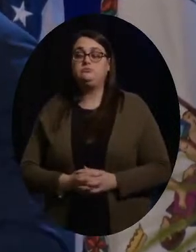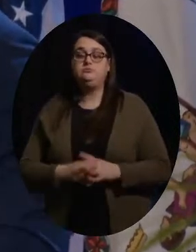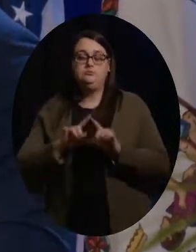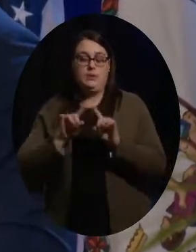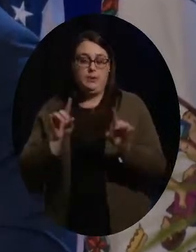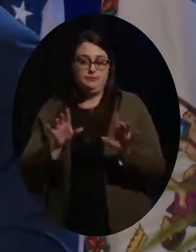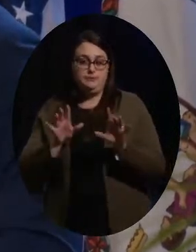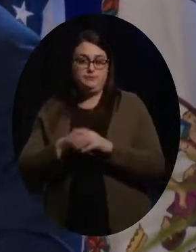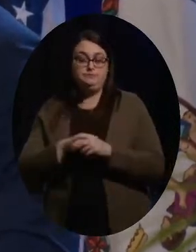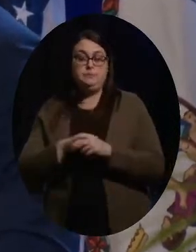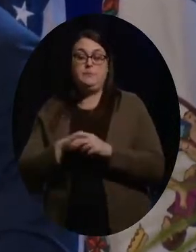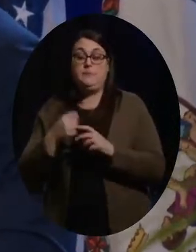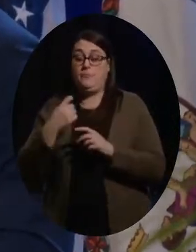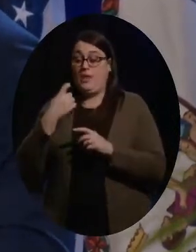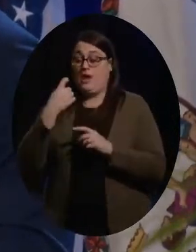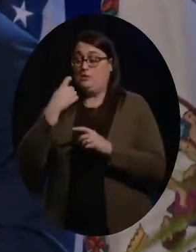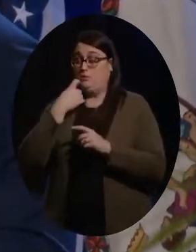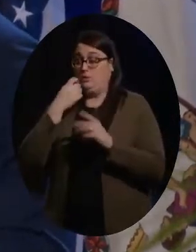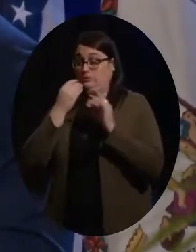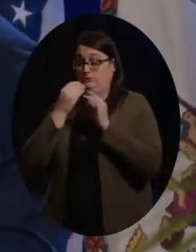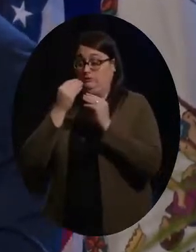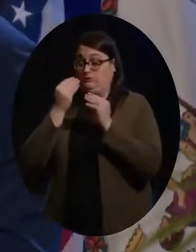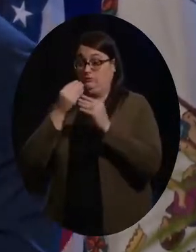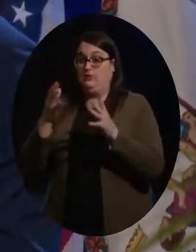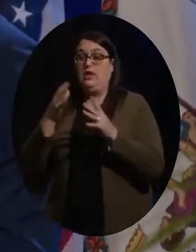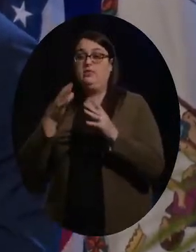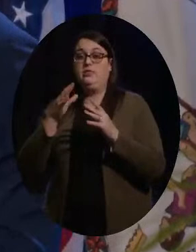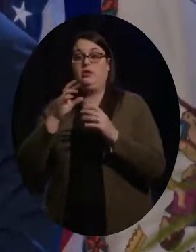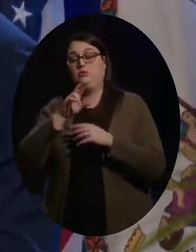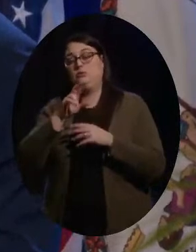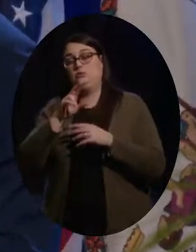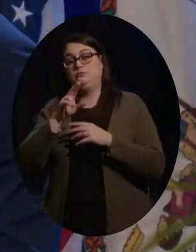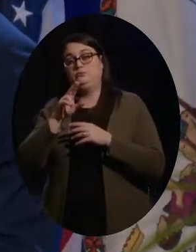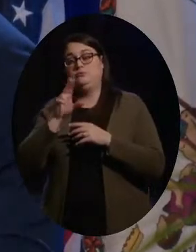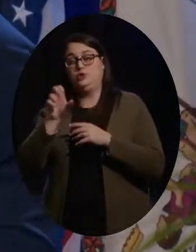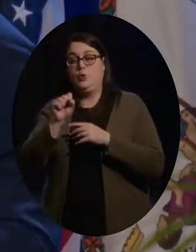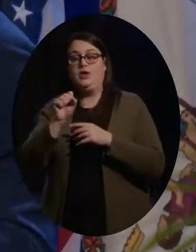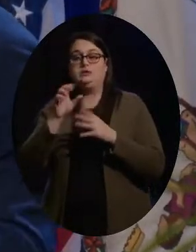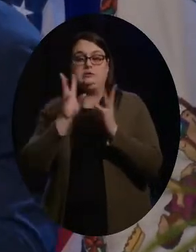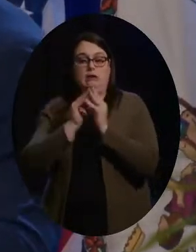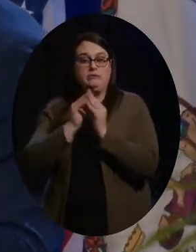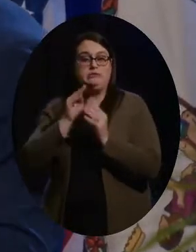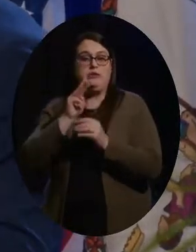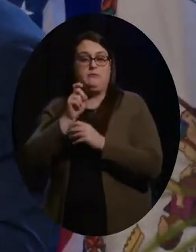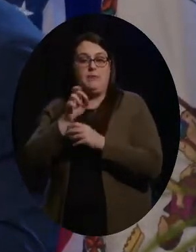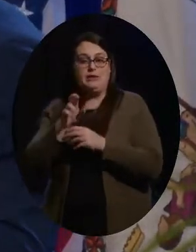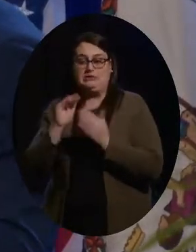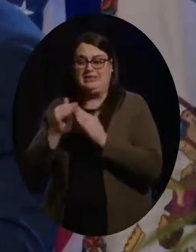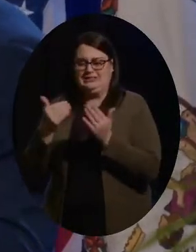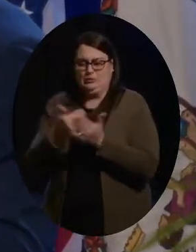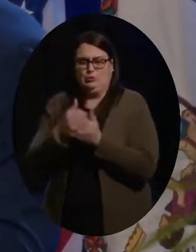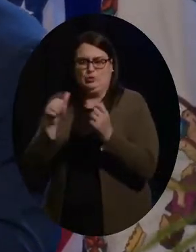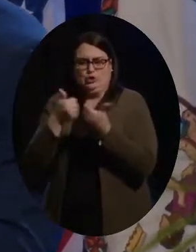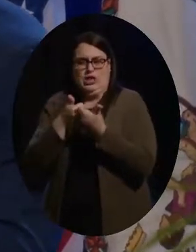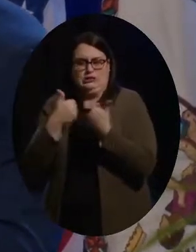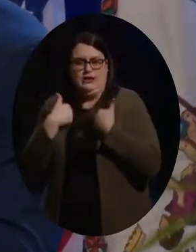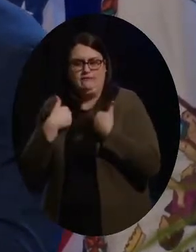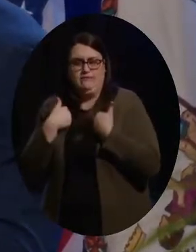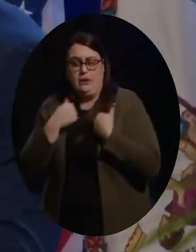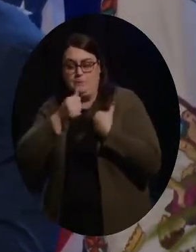However, as I recently shared at the U.S. Conference of Mayors, cities are facing a new challenge.